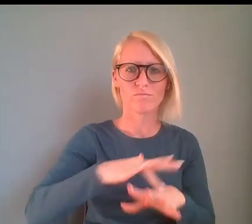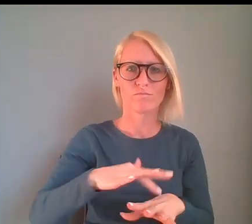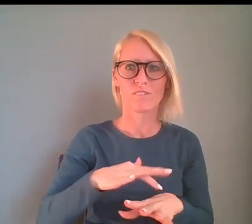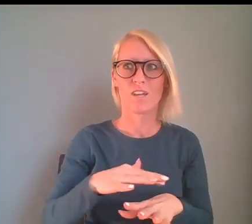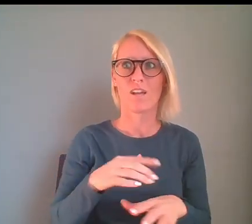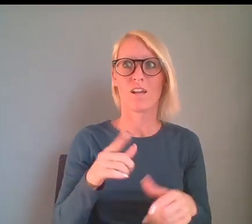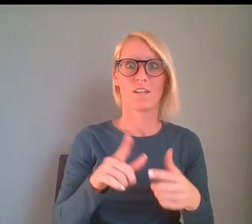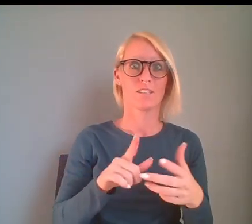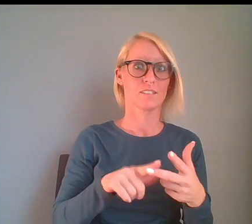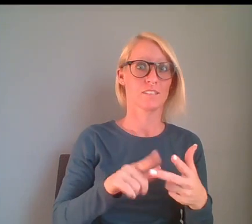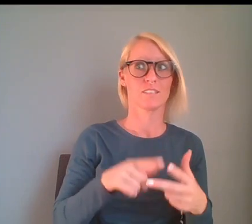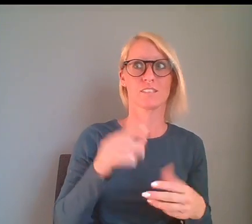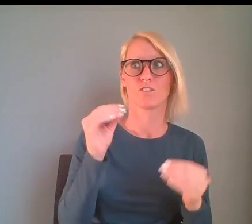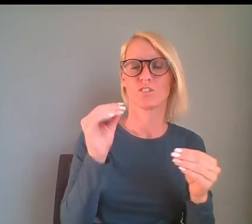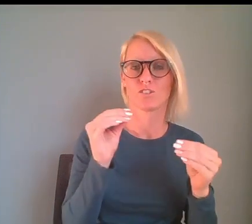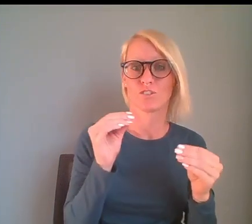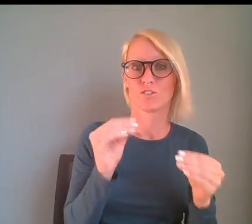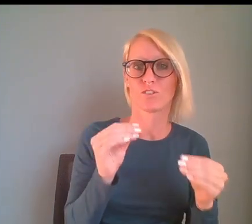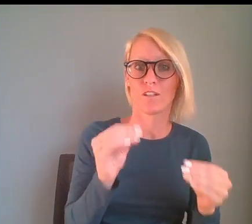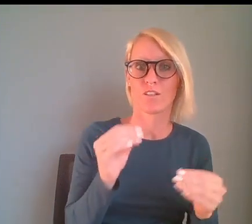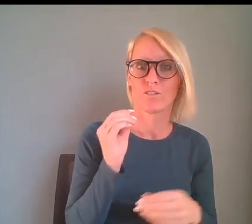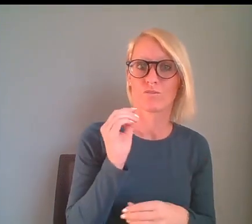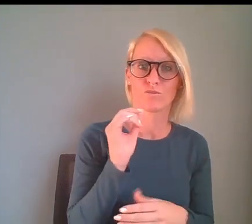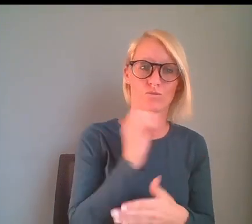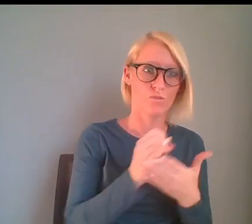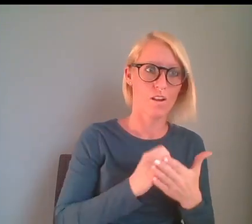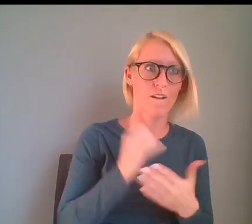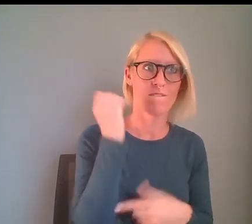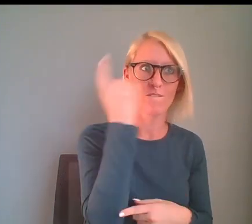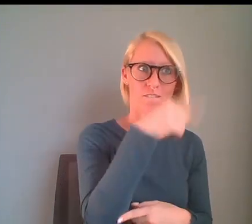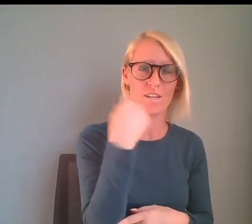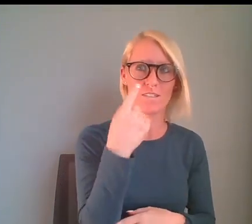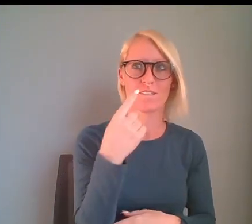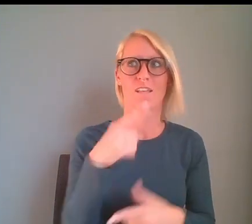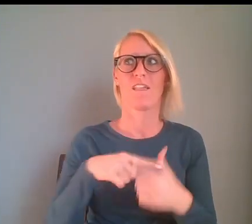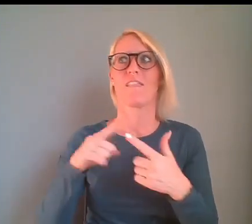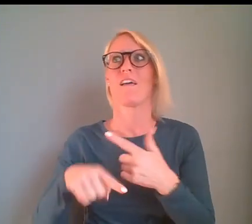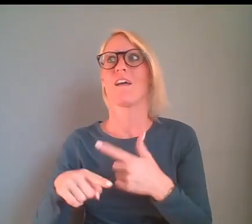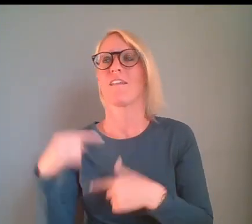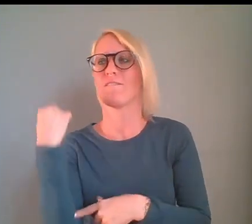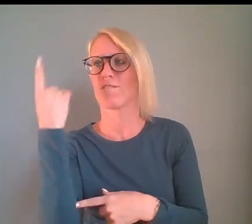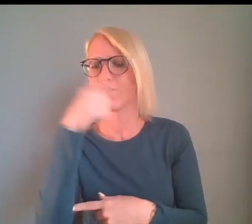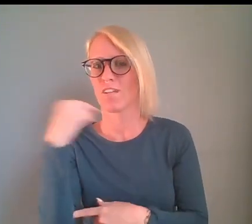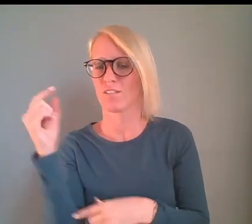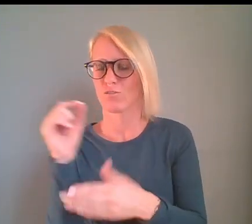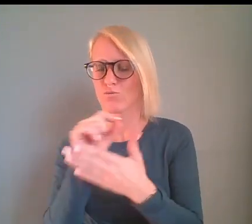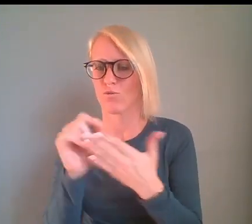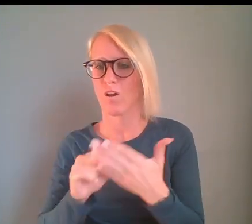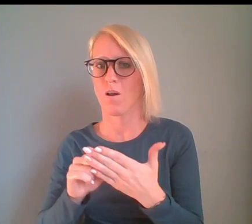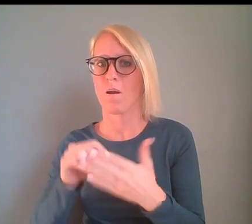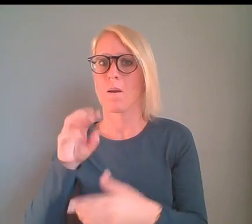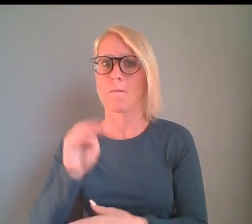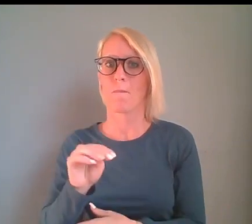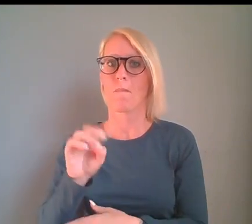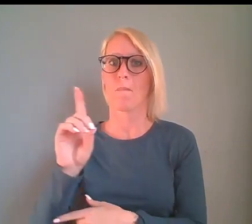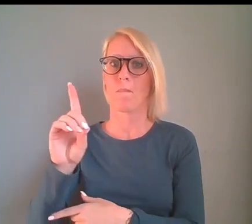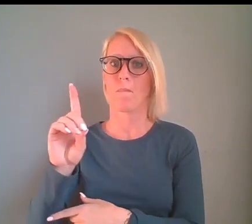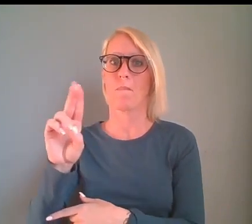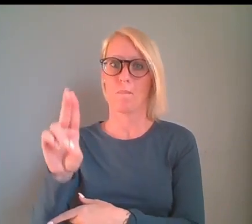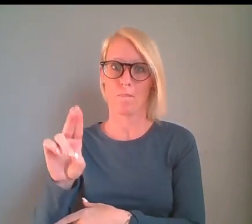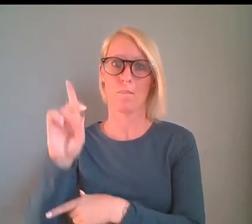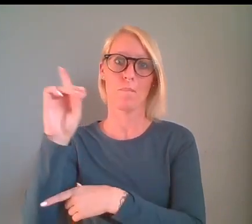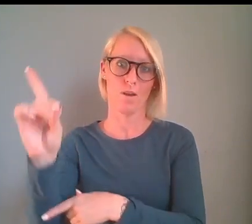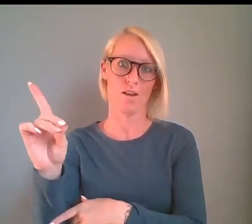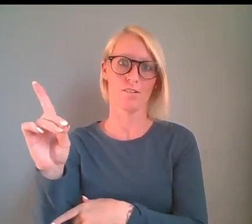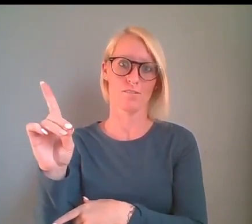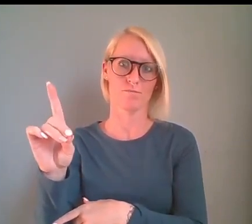mud. And that's what you get to take home. All right? It's really fun. And anyways, let me get my notes.